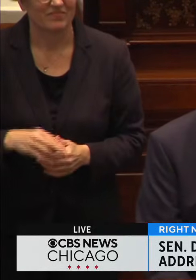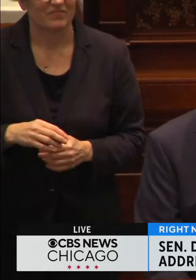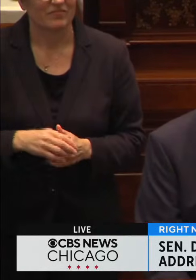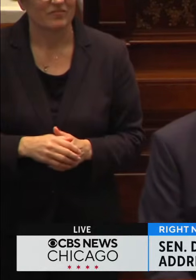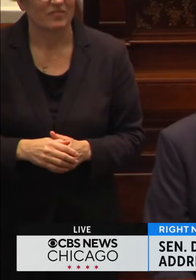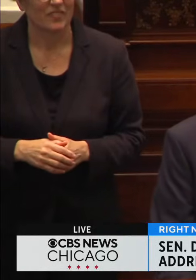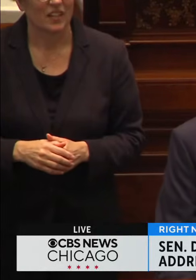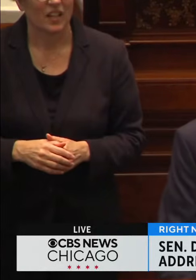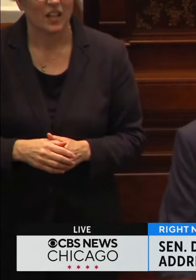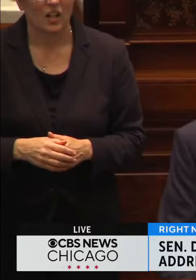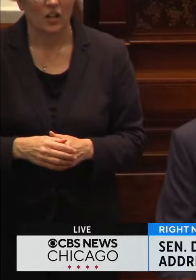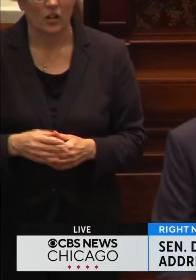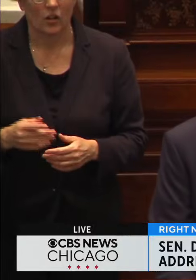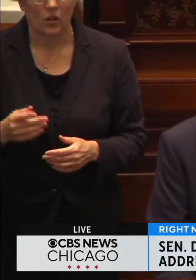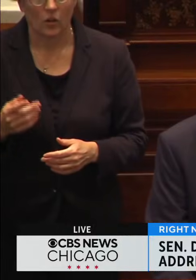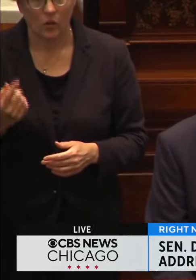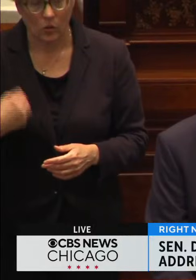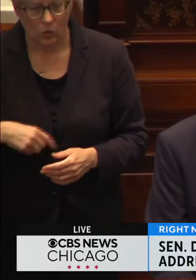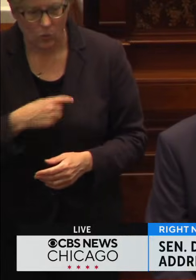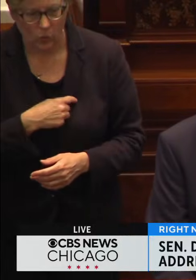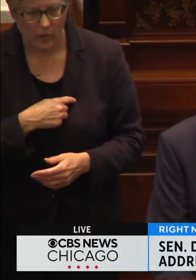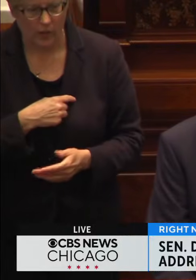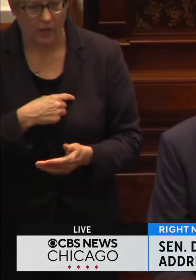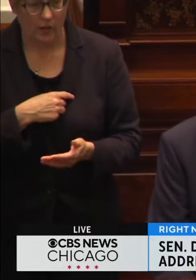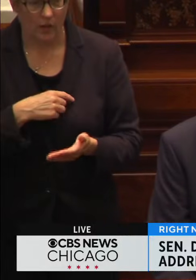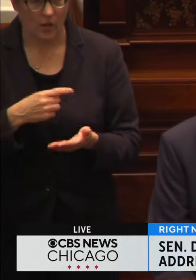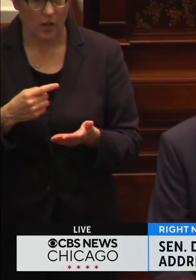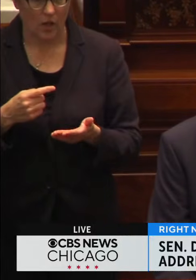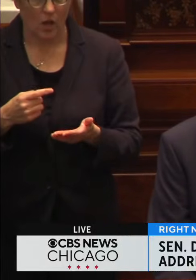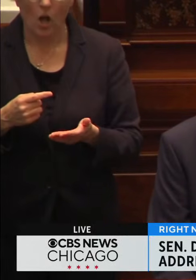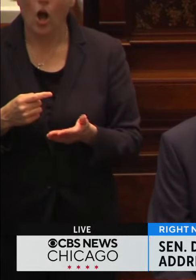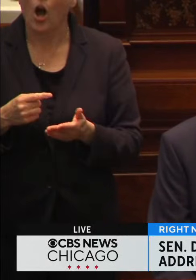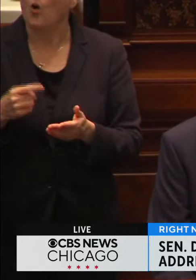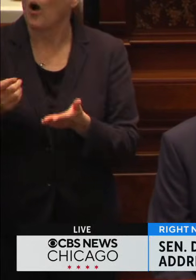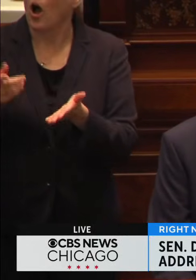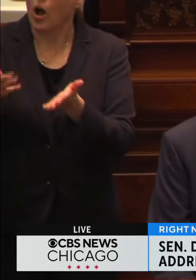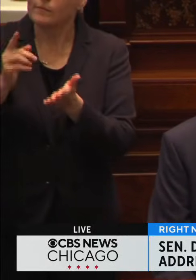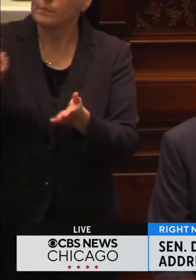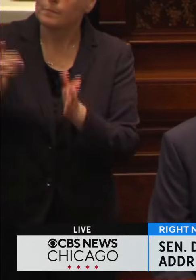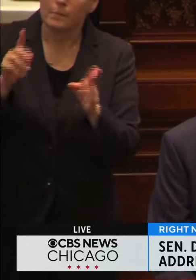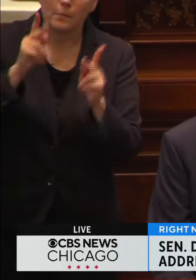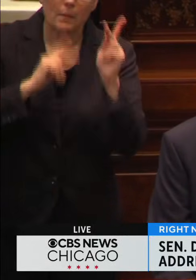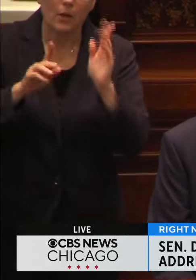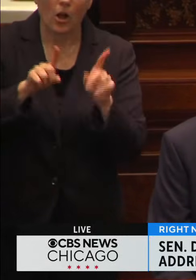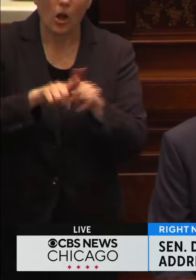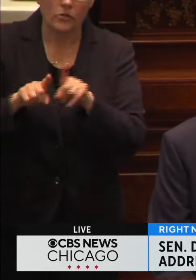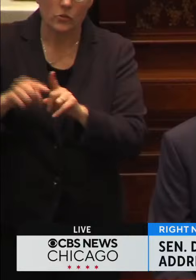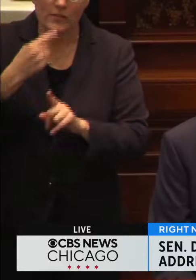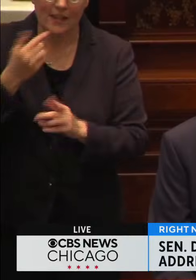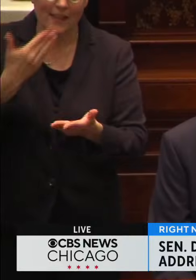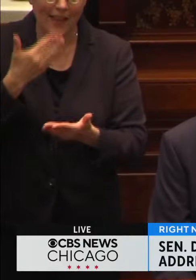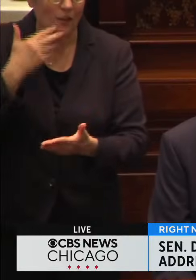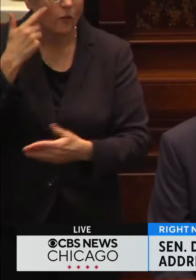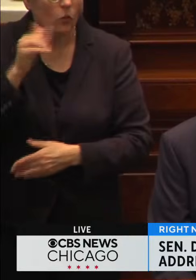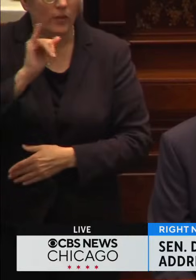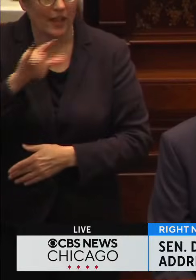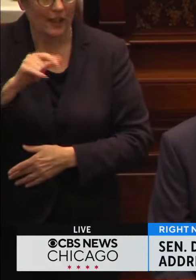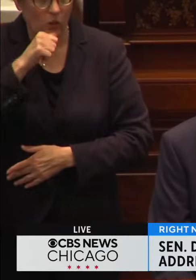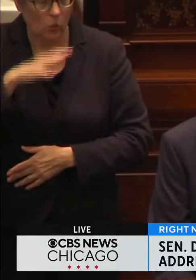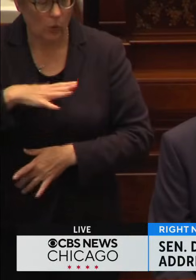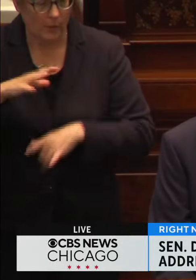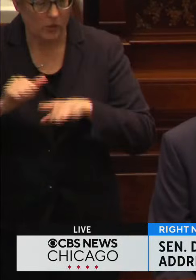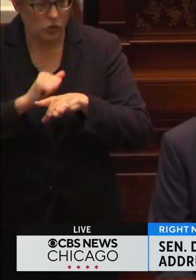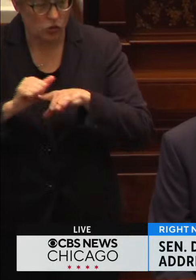Recognition has been given to Loretta's group, I Will, and the I Will Training Academy. I want to mention a name which is familiar to all